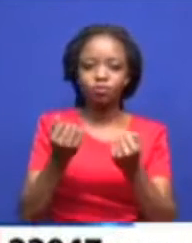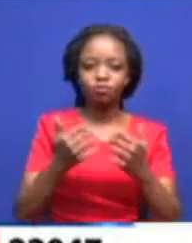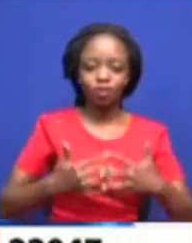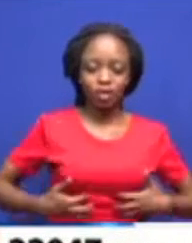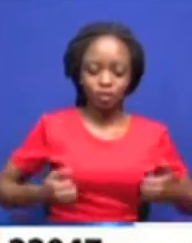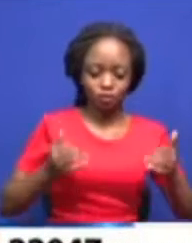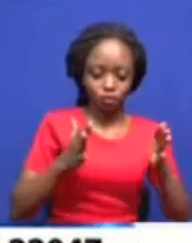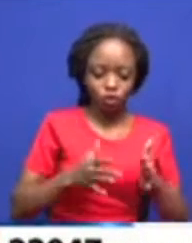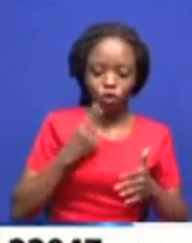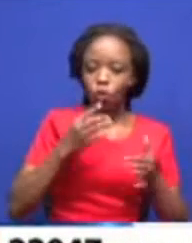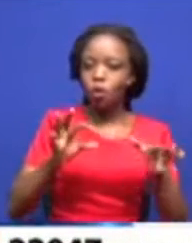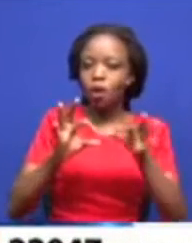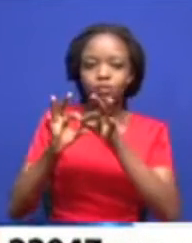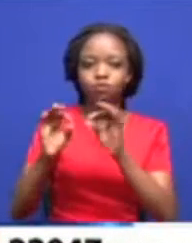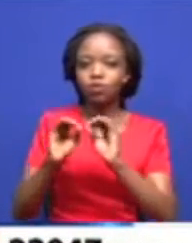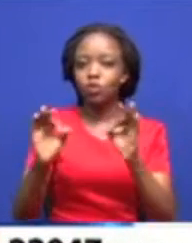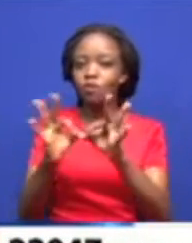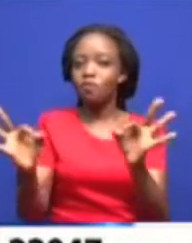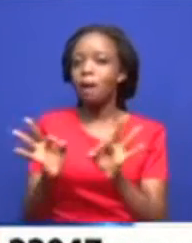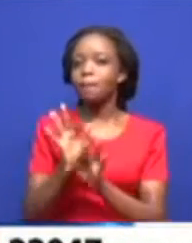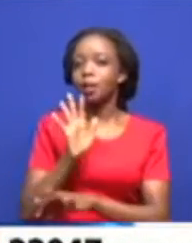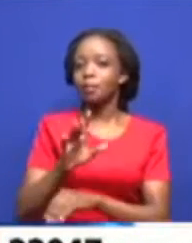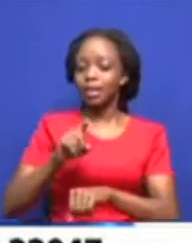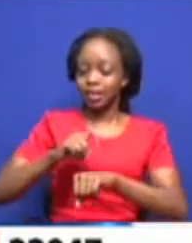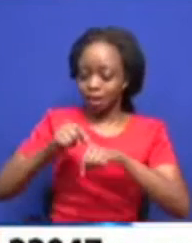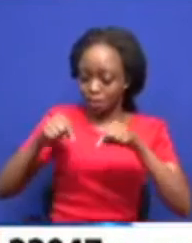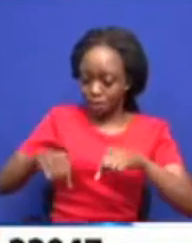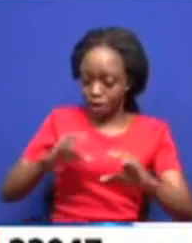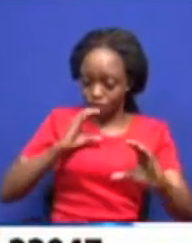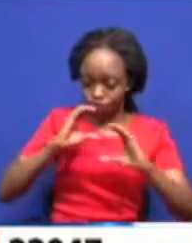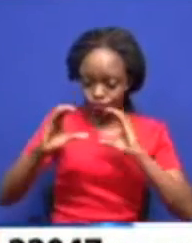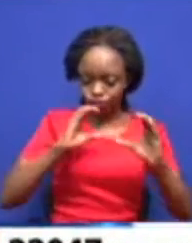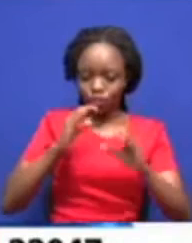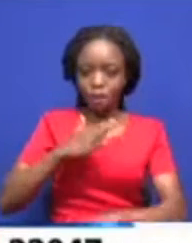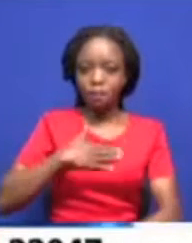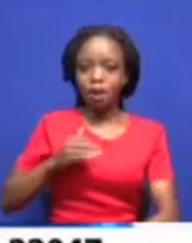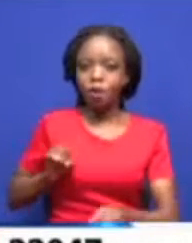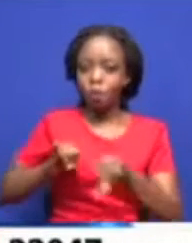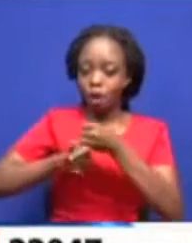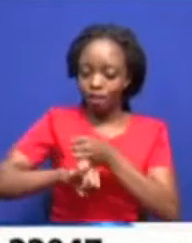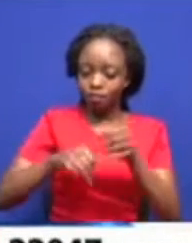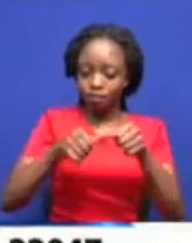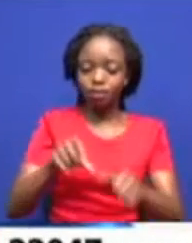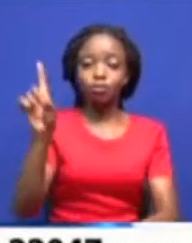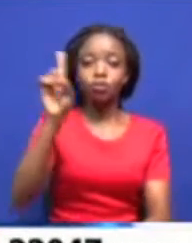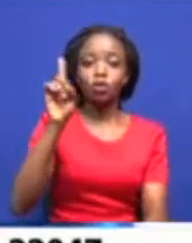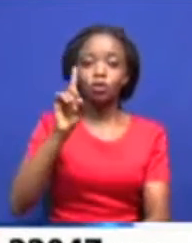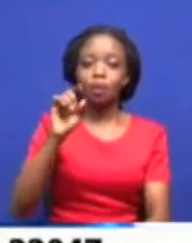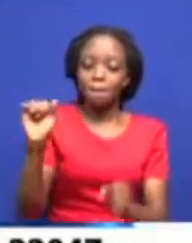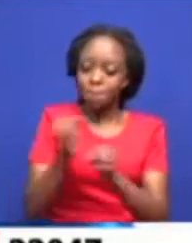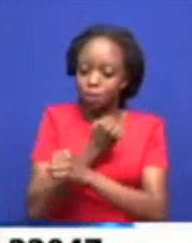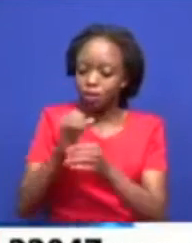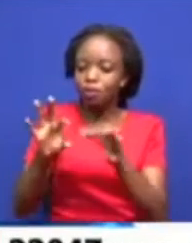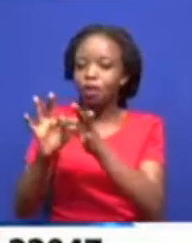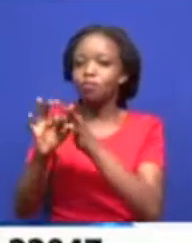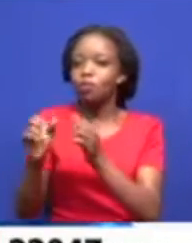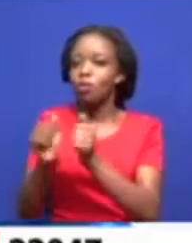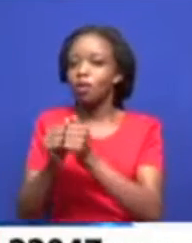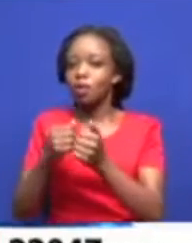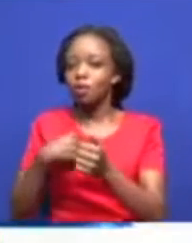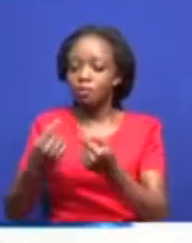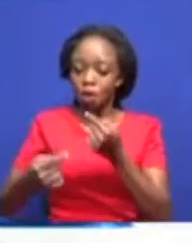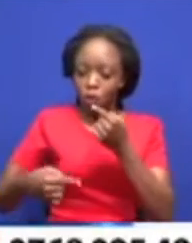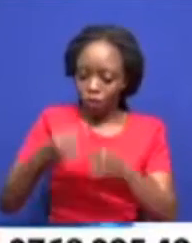to reunite with their loved ones. And even as we speak right now, my wife lives in Nairobi and she can't join me even if I win this